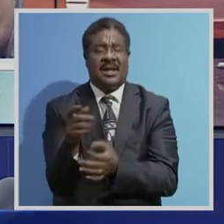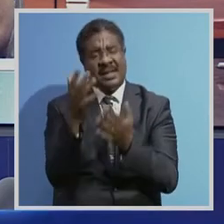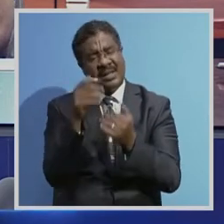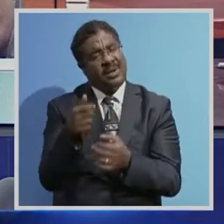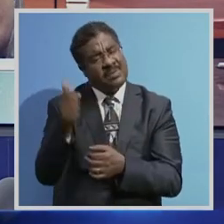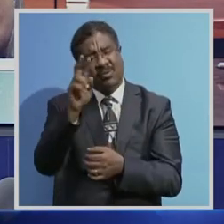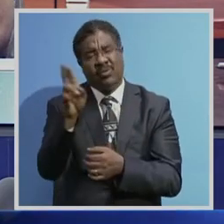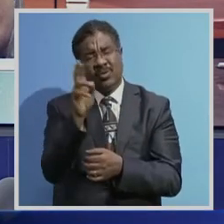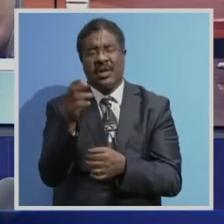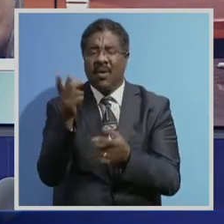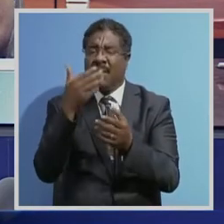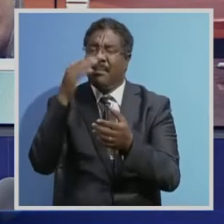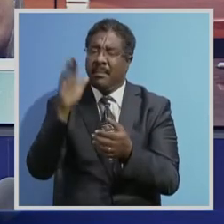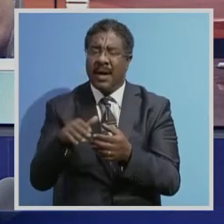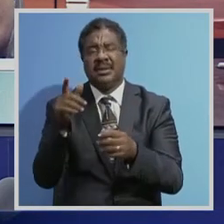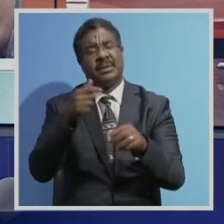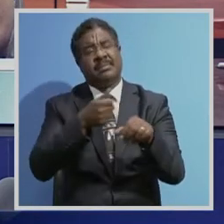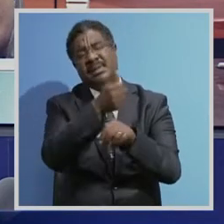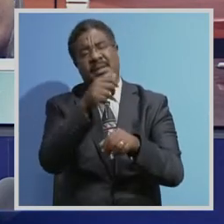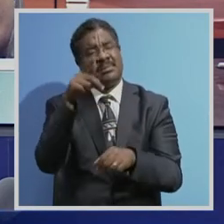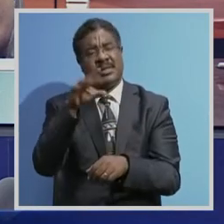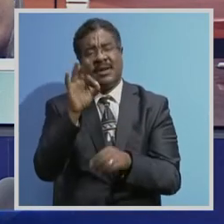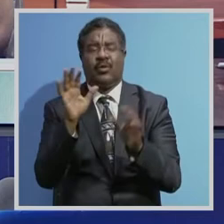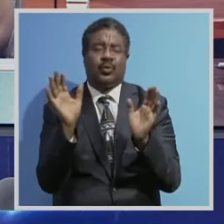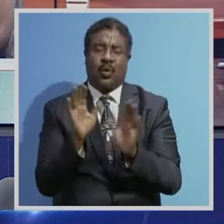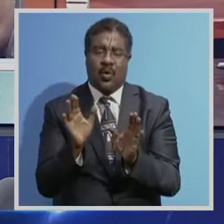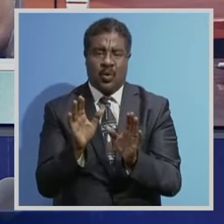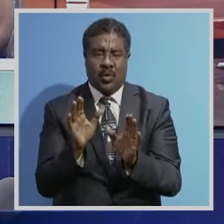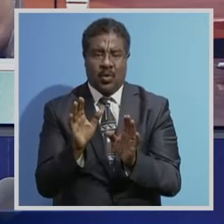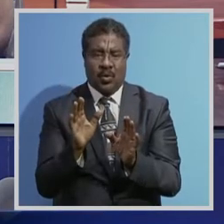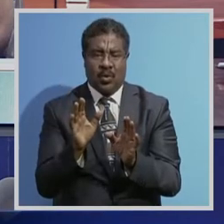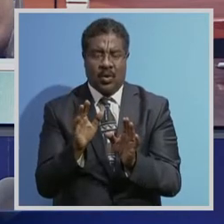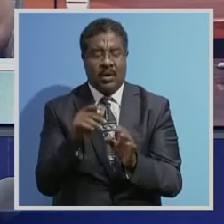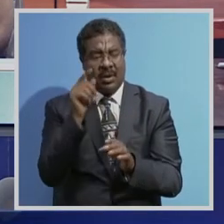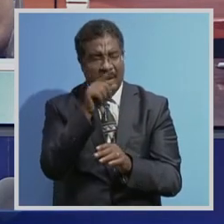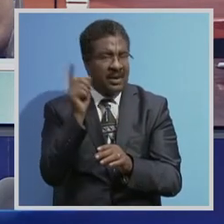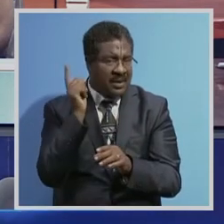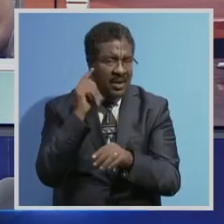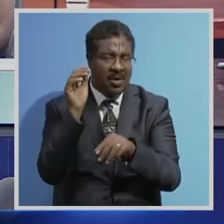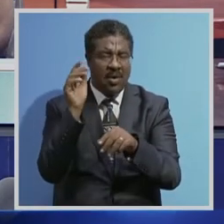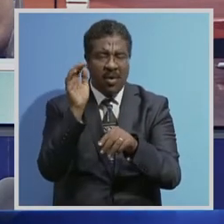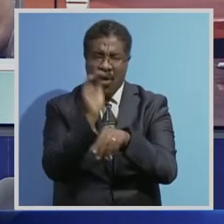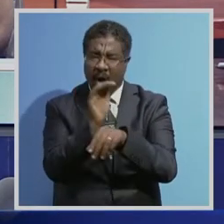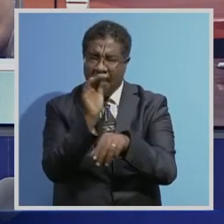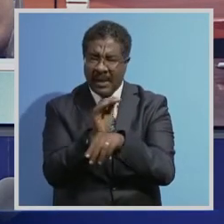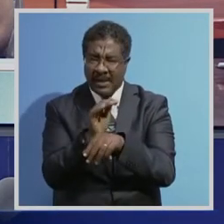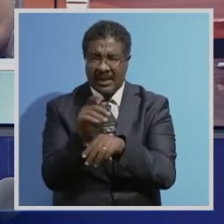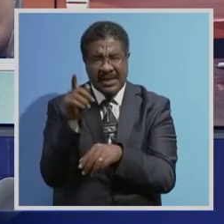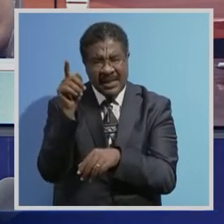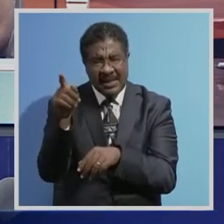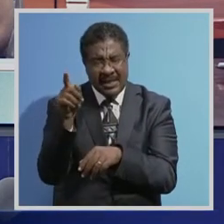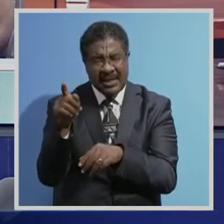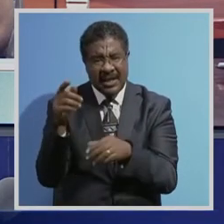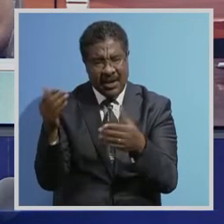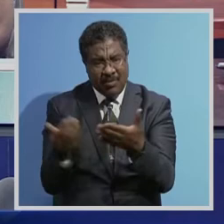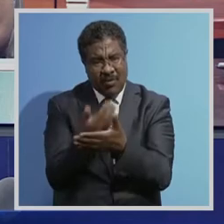facades when registering political parties. Mr. Kampyongo's remarks come in the wake of comments by the newly formed Movement for Democratic